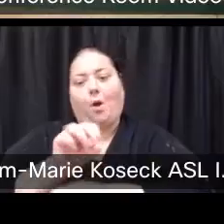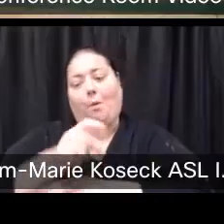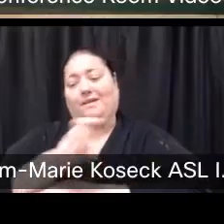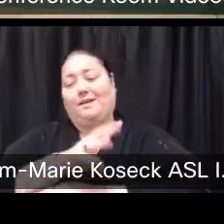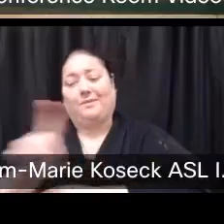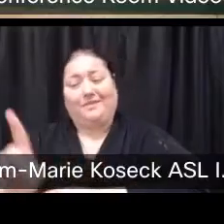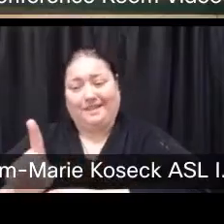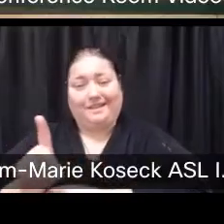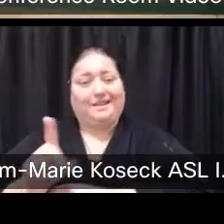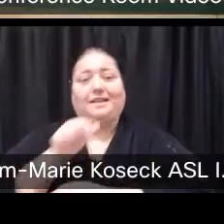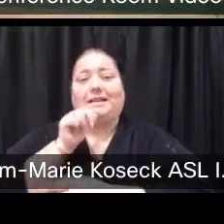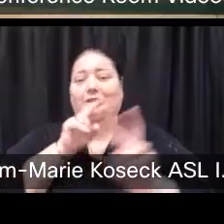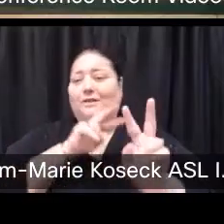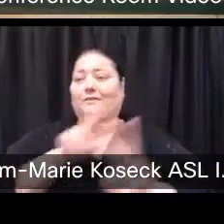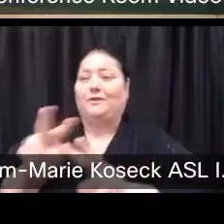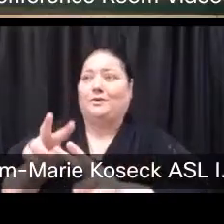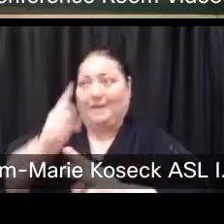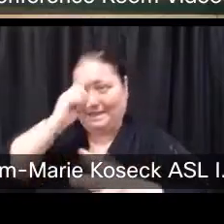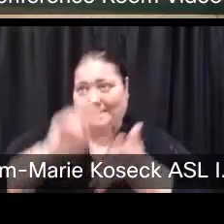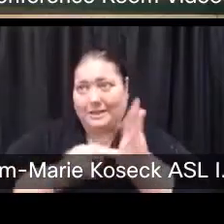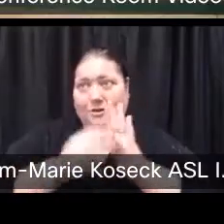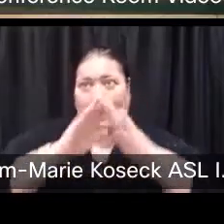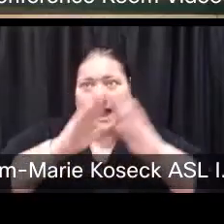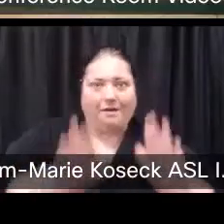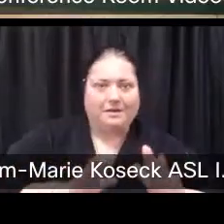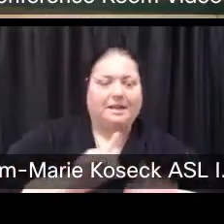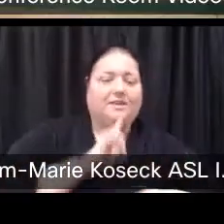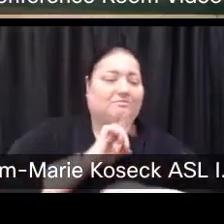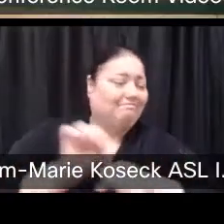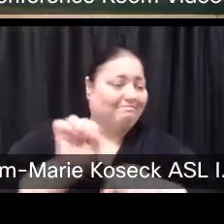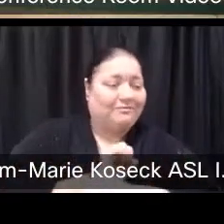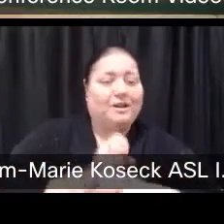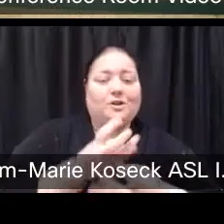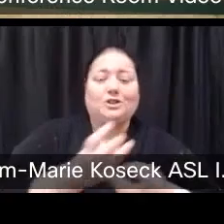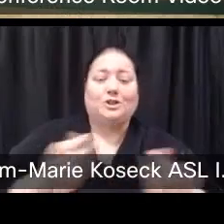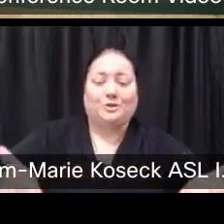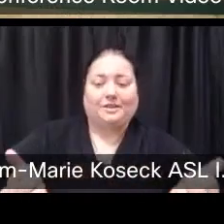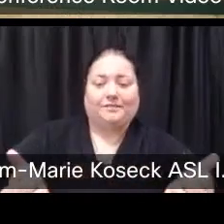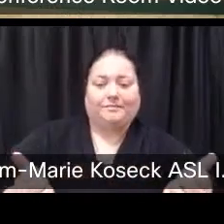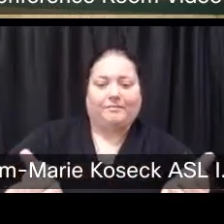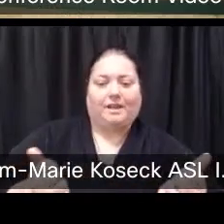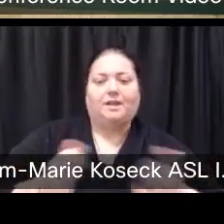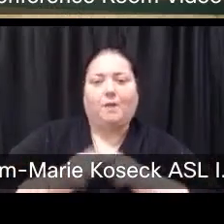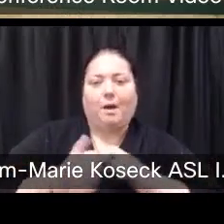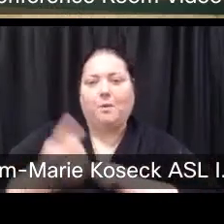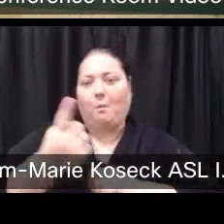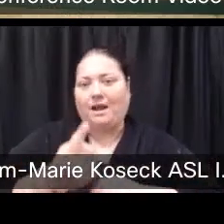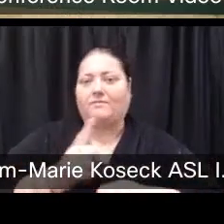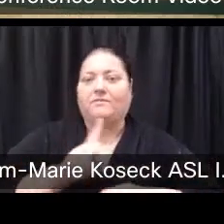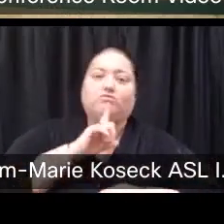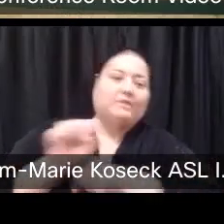not view intentional housing as a legitimate solution. It's probably one of the most legitimate